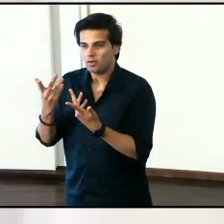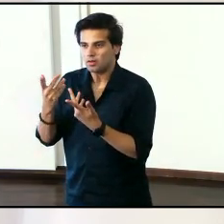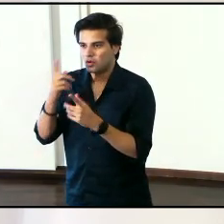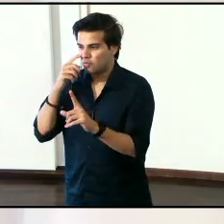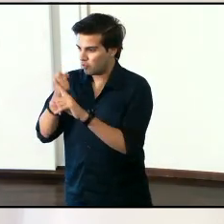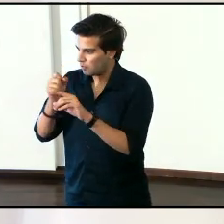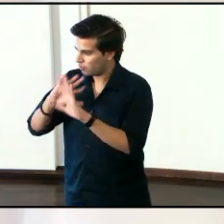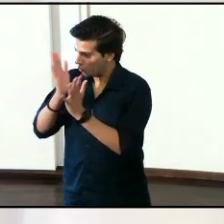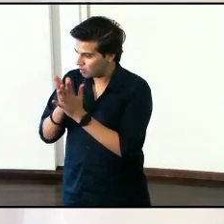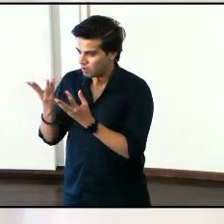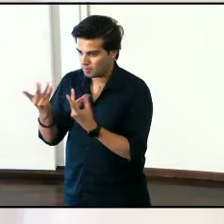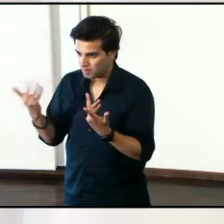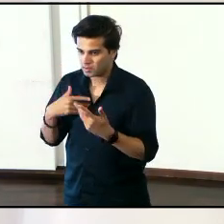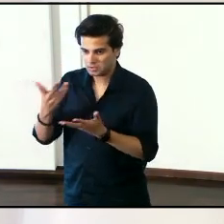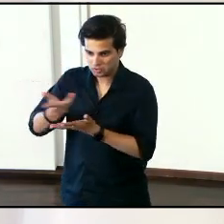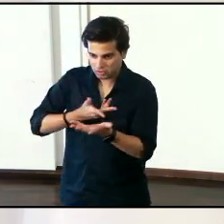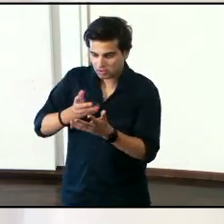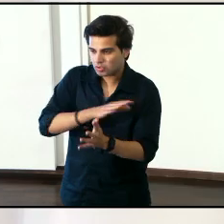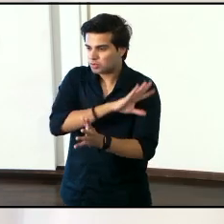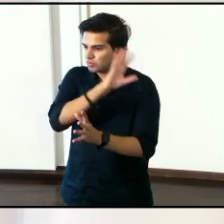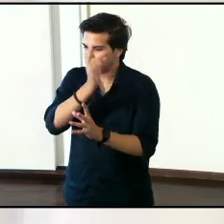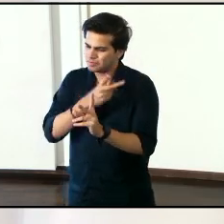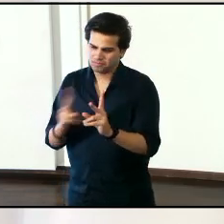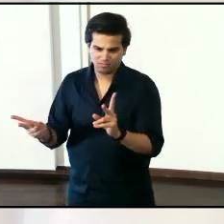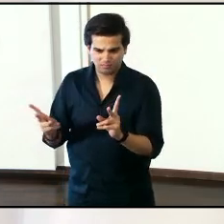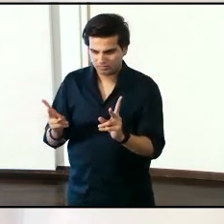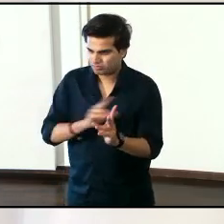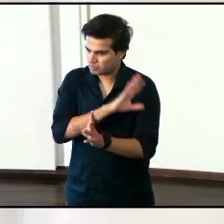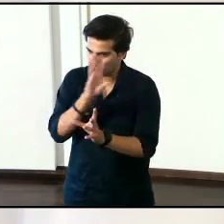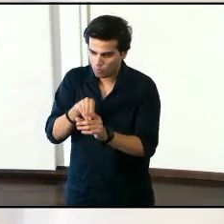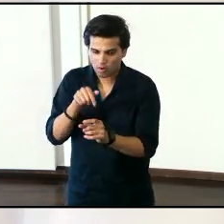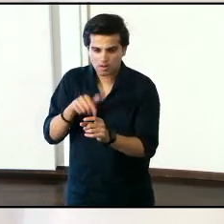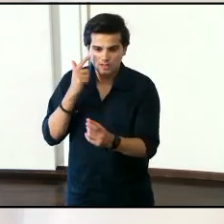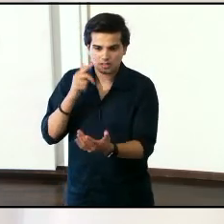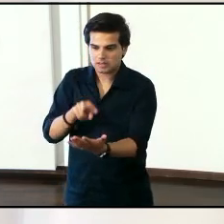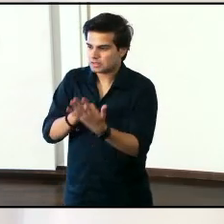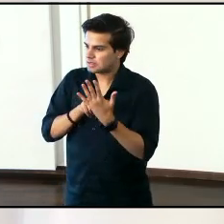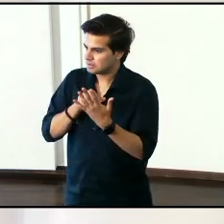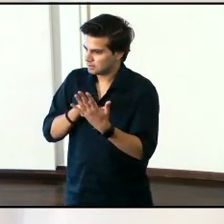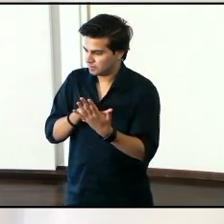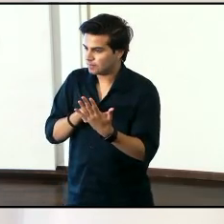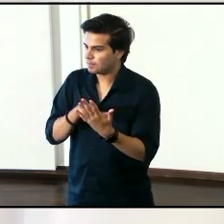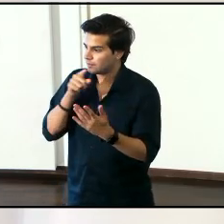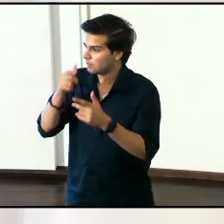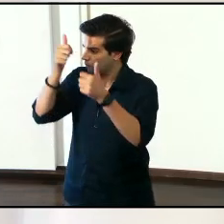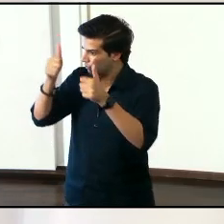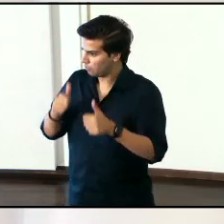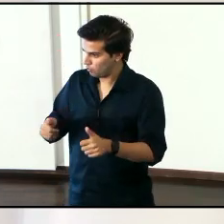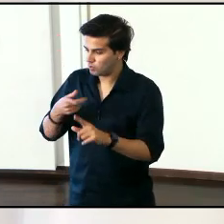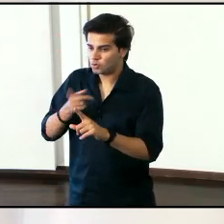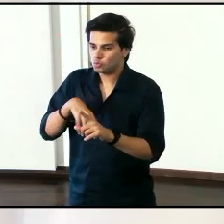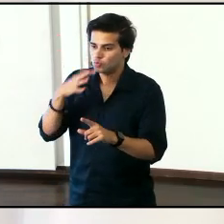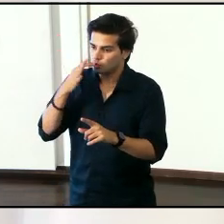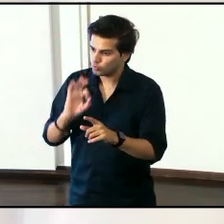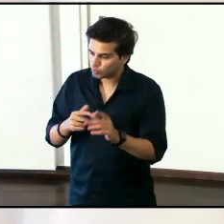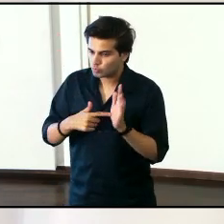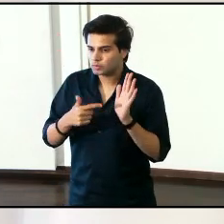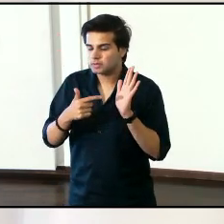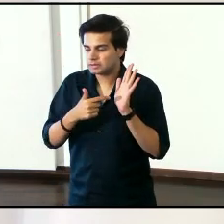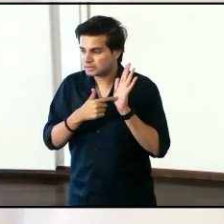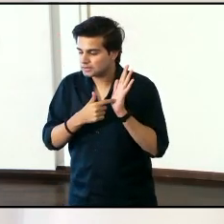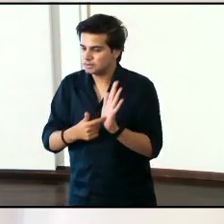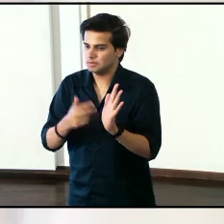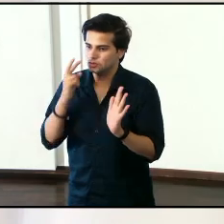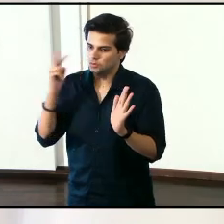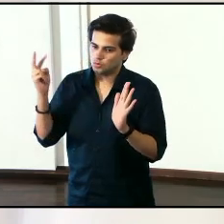groups, discussions, and differences, there were, these posters are actually signaling